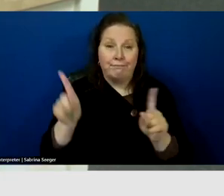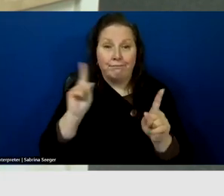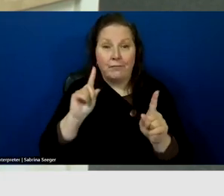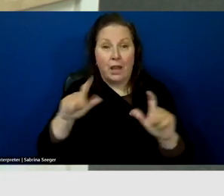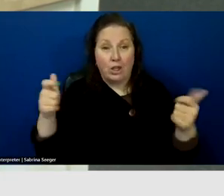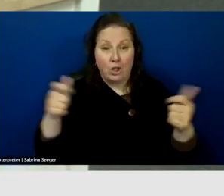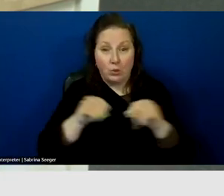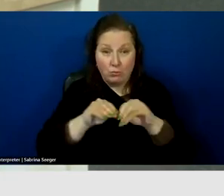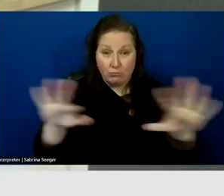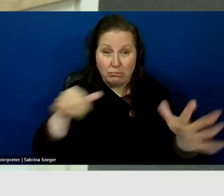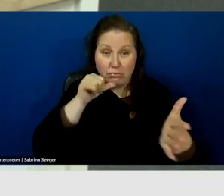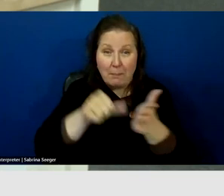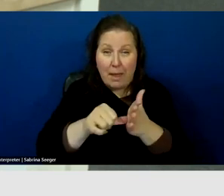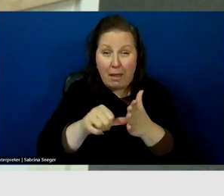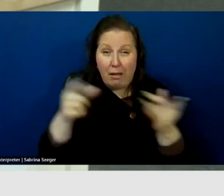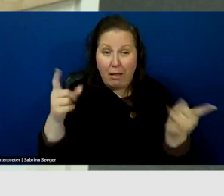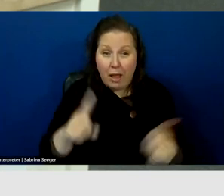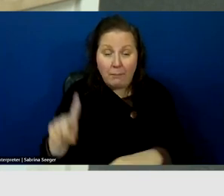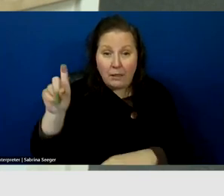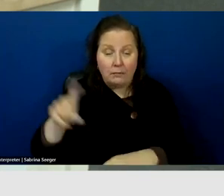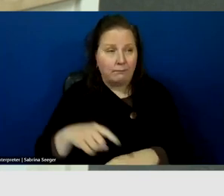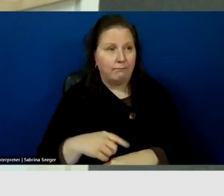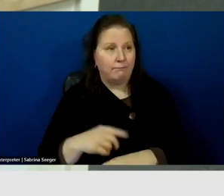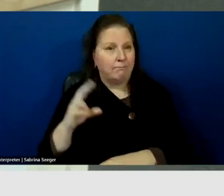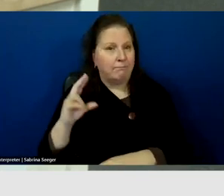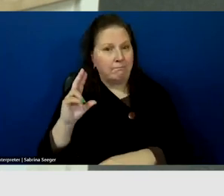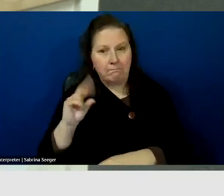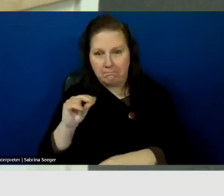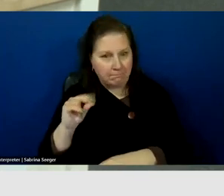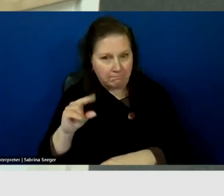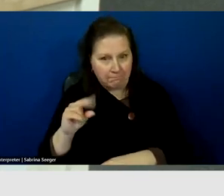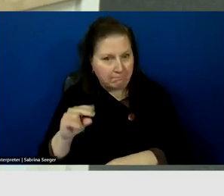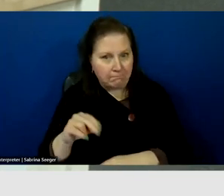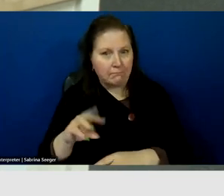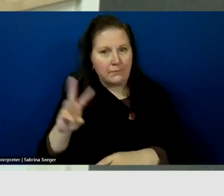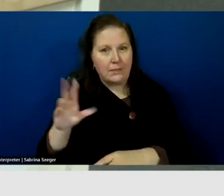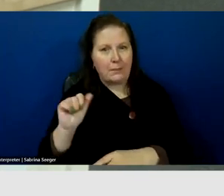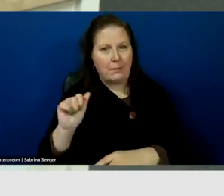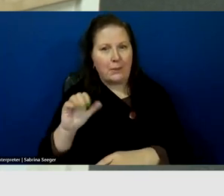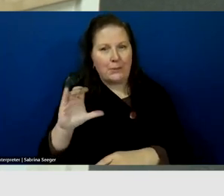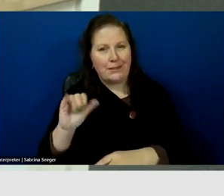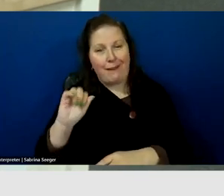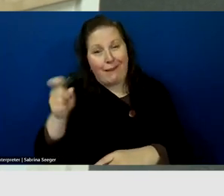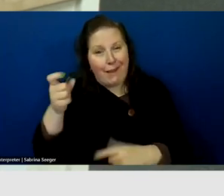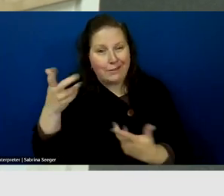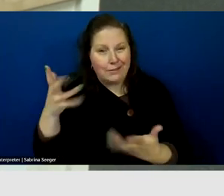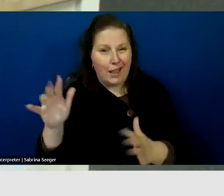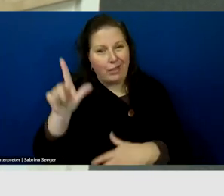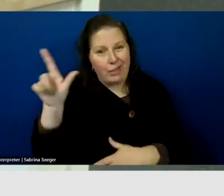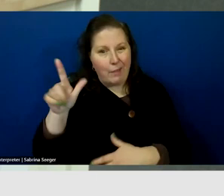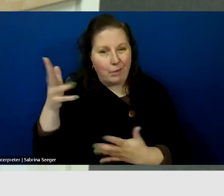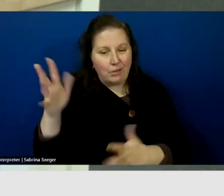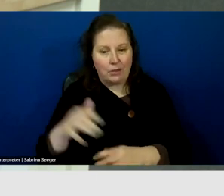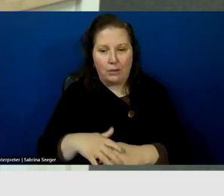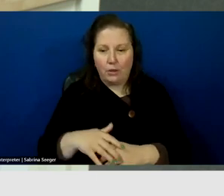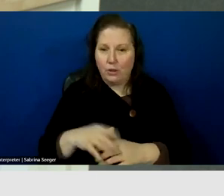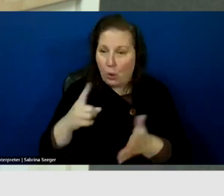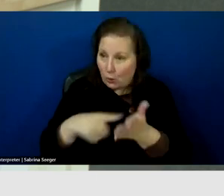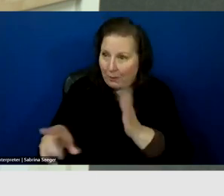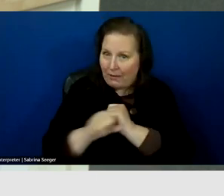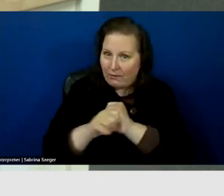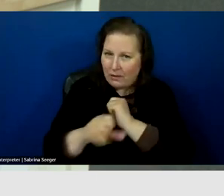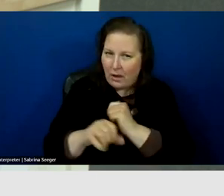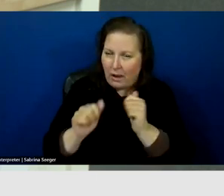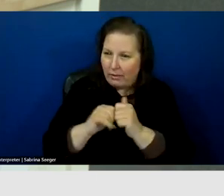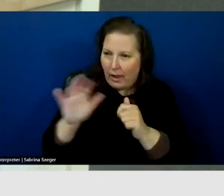any of these groups? No, we advertised on WCAX. Department of Libraries. WC, you paid for advertising on